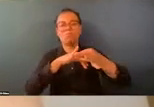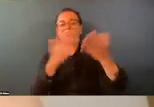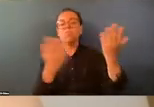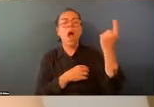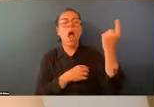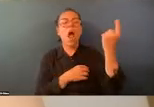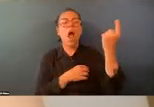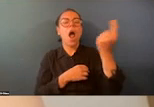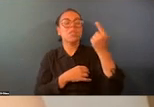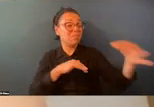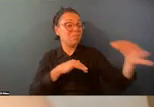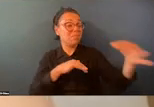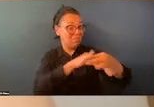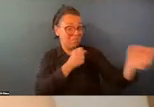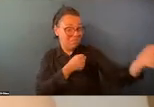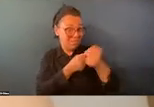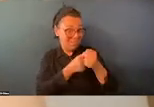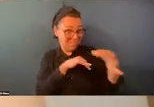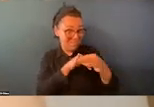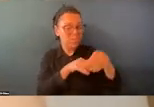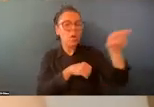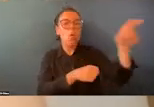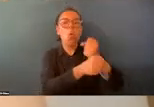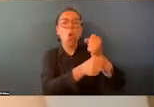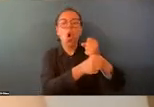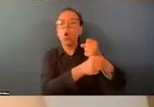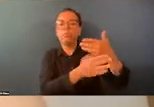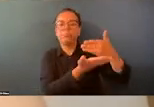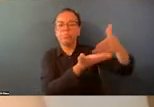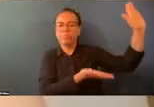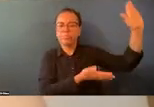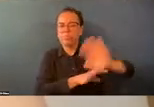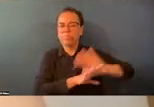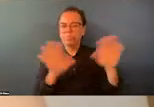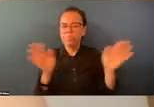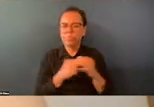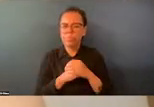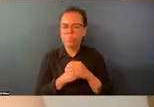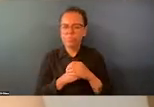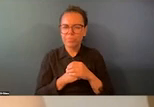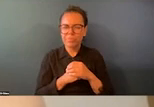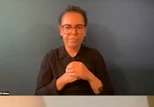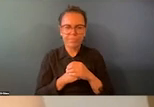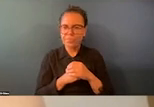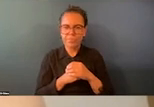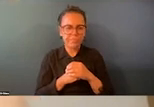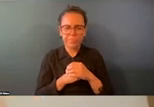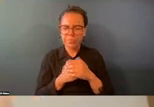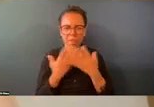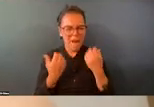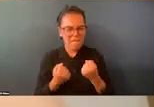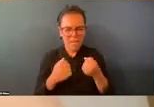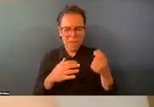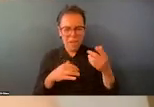quit their job. And then because they have a lot of other burden on the woman,